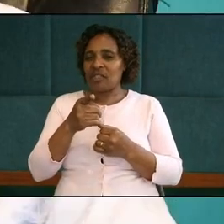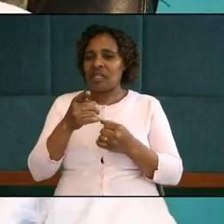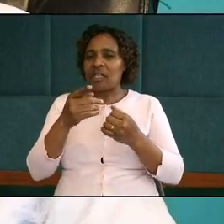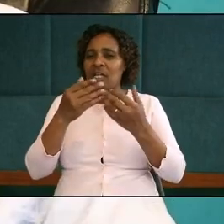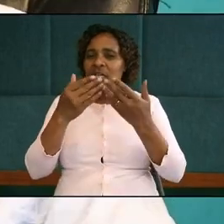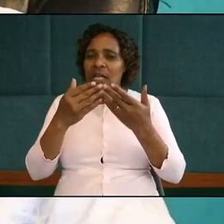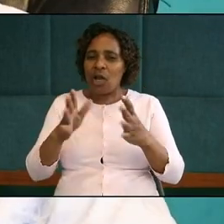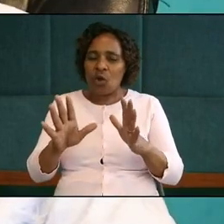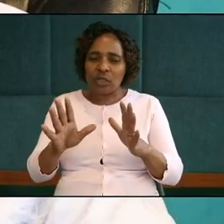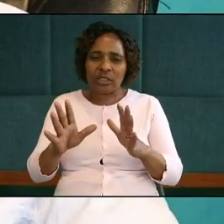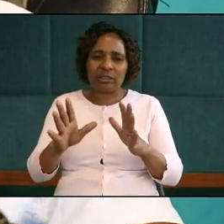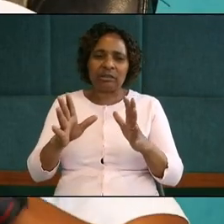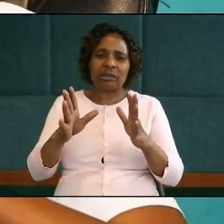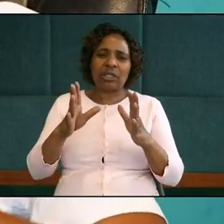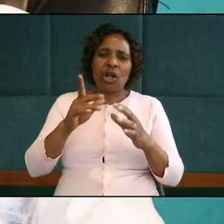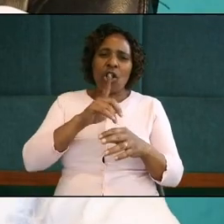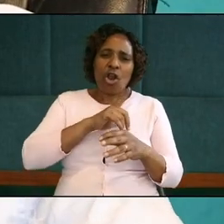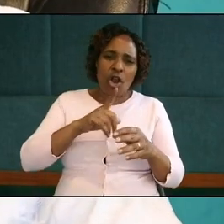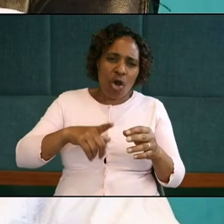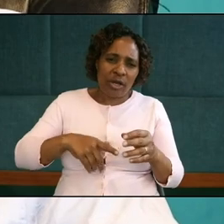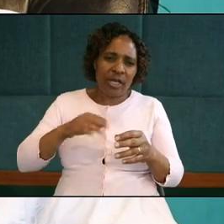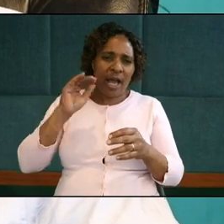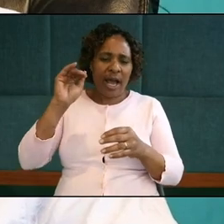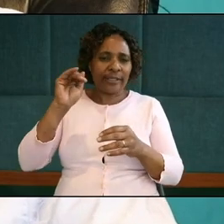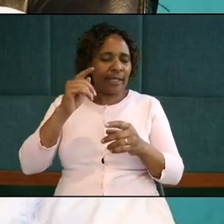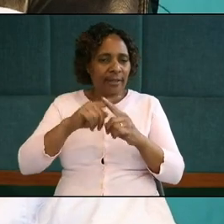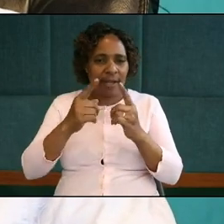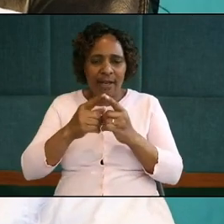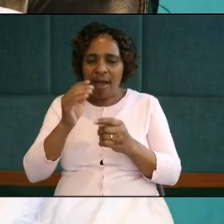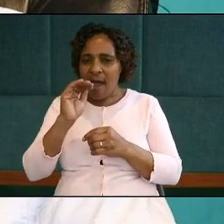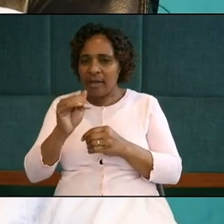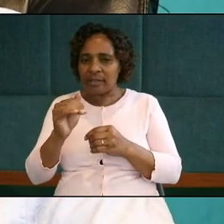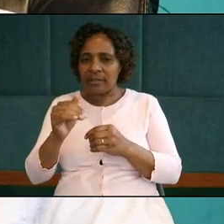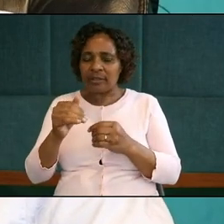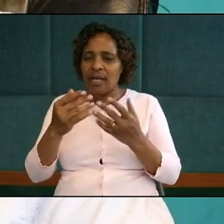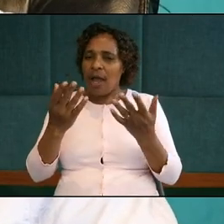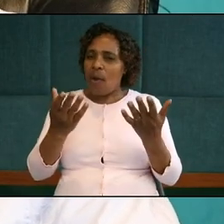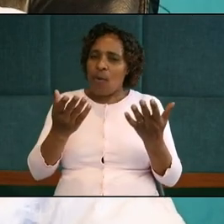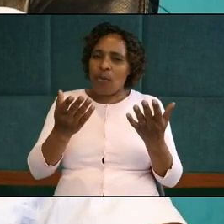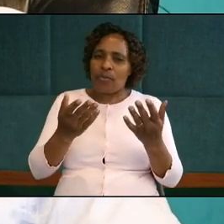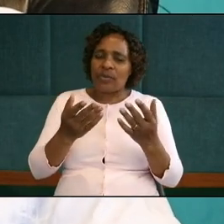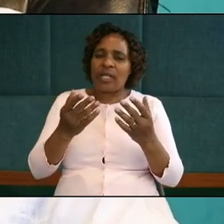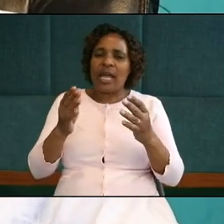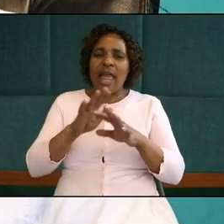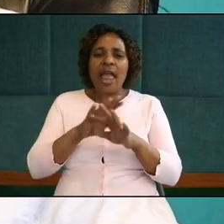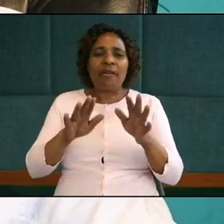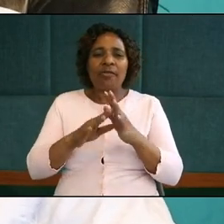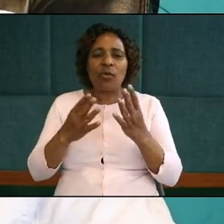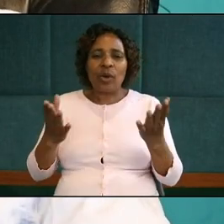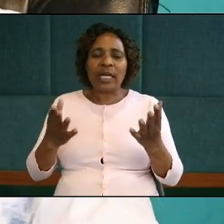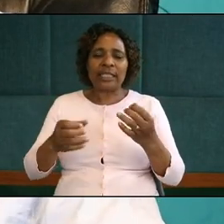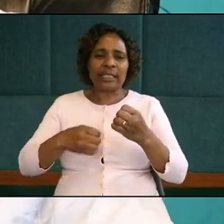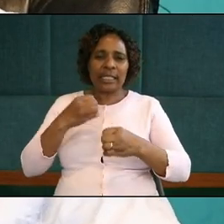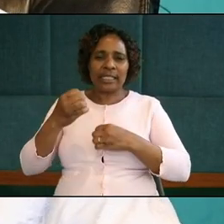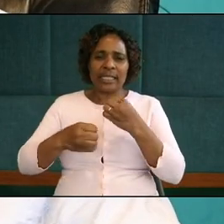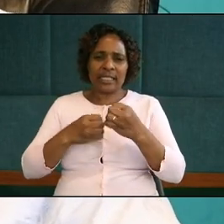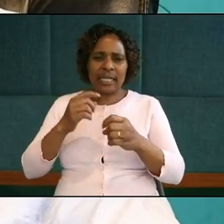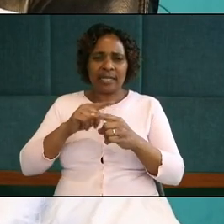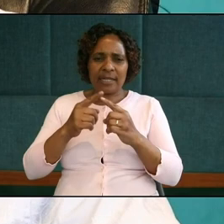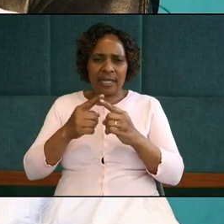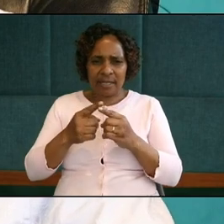Covenant, they're sad, then it shows up, right? Out of nowhere with bulls, right? Mm-hmm. So everyone is excited. Then, you